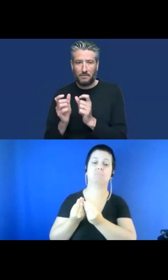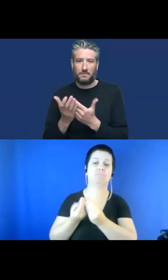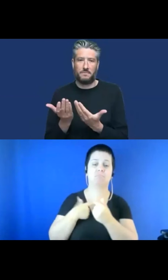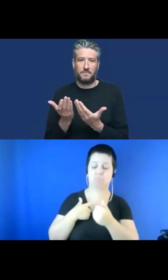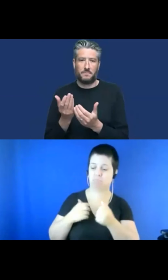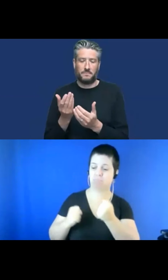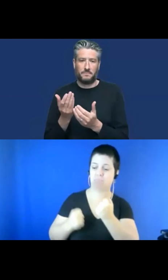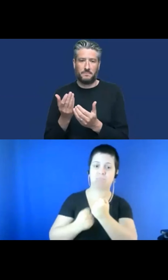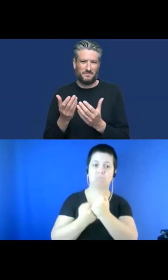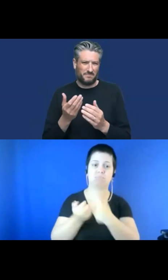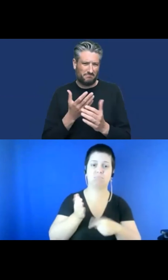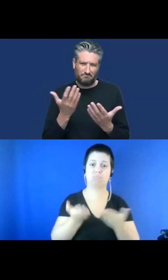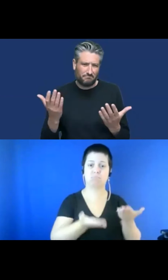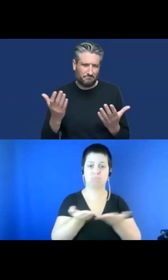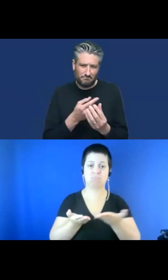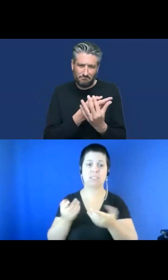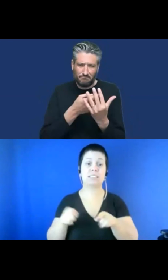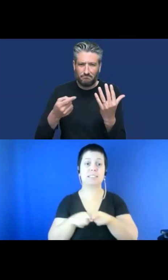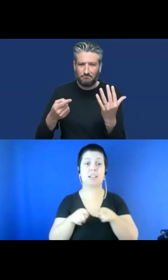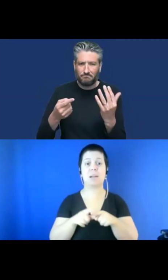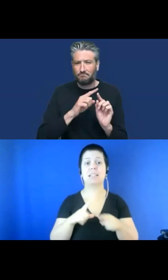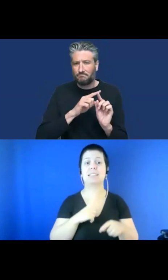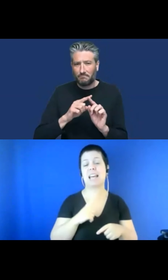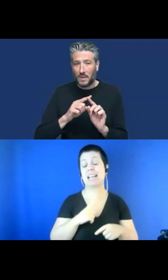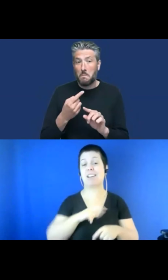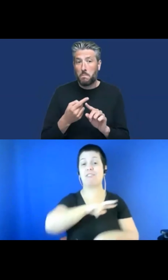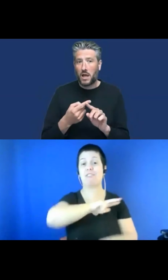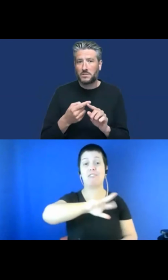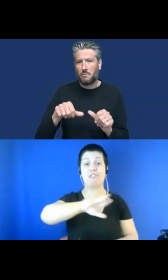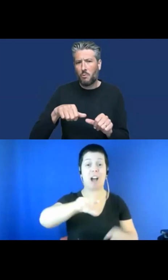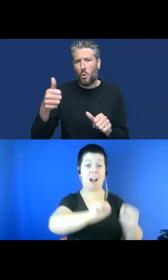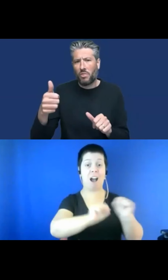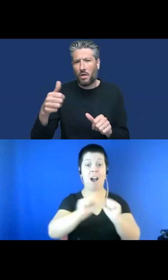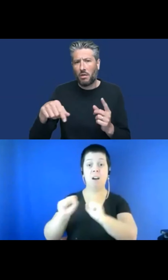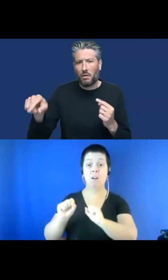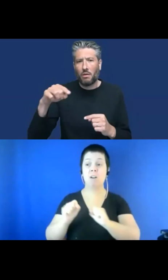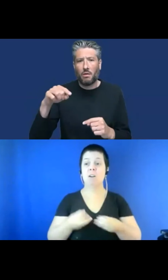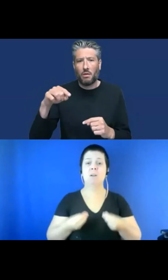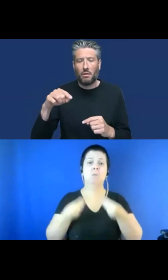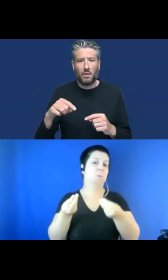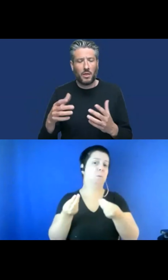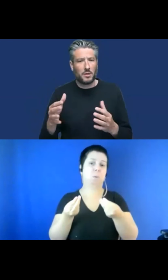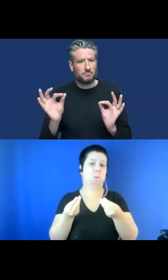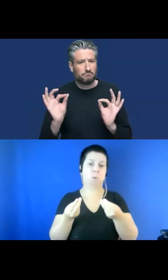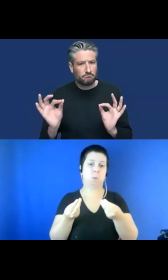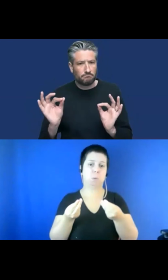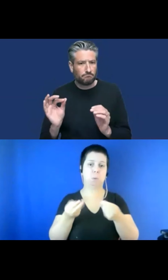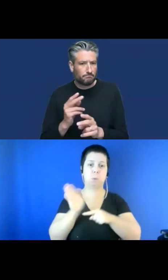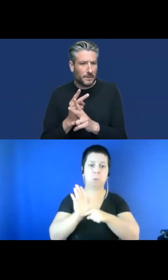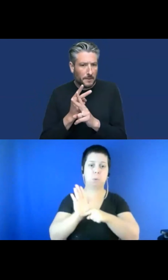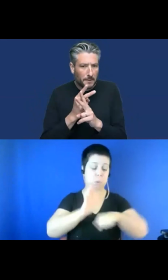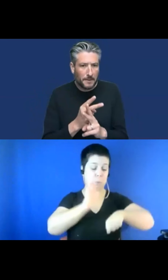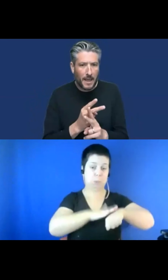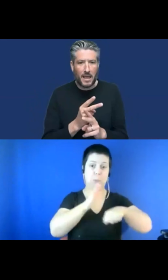large selection of third parties, whether these are people that provide formal care, produce the devices,